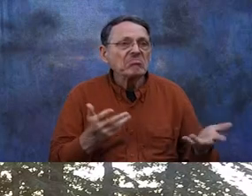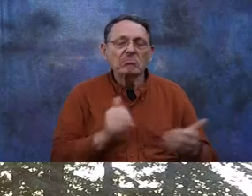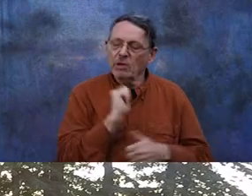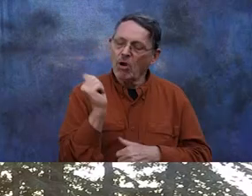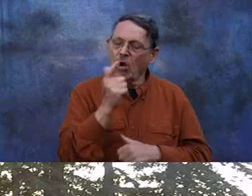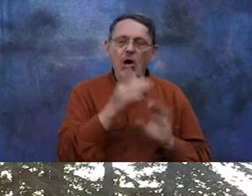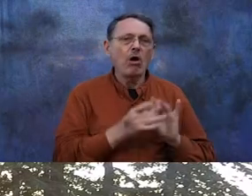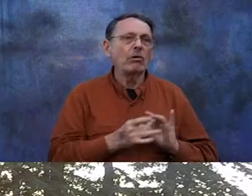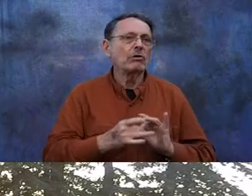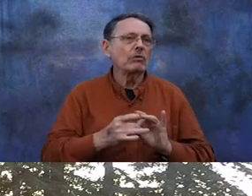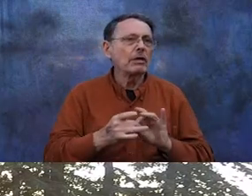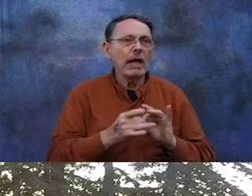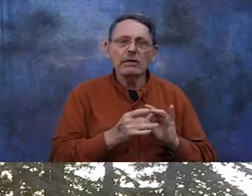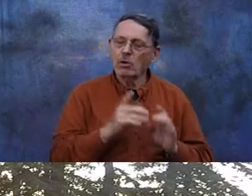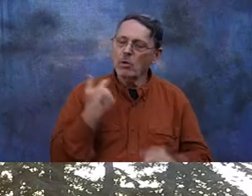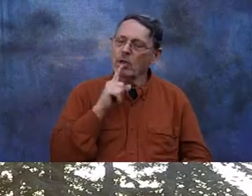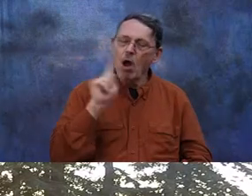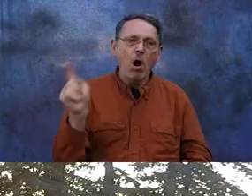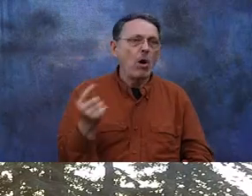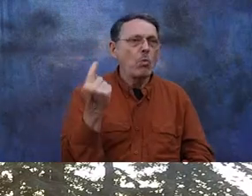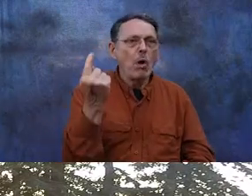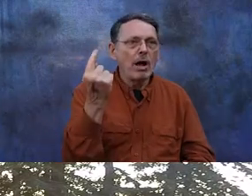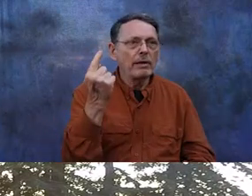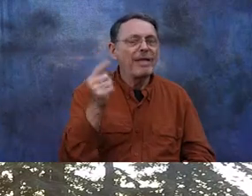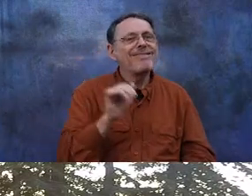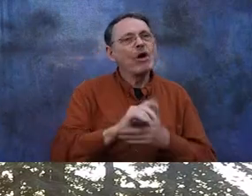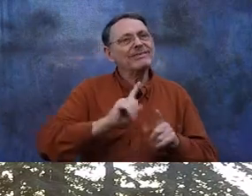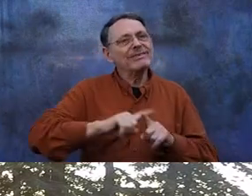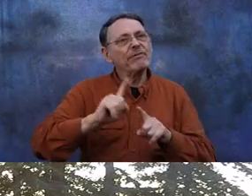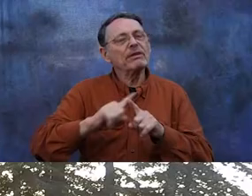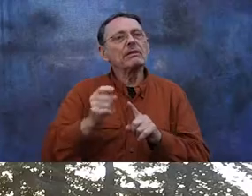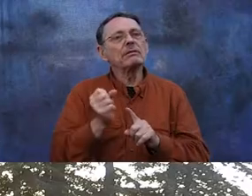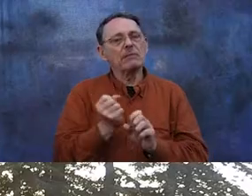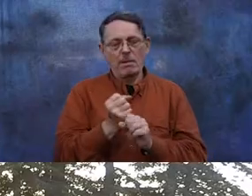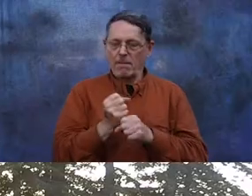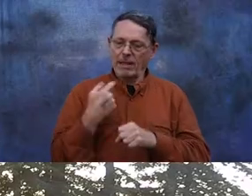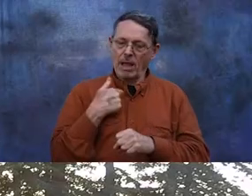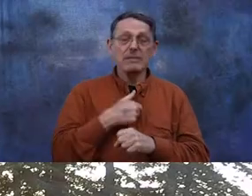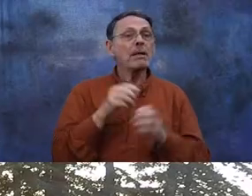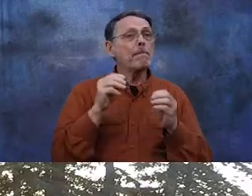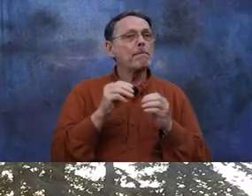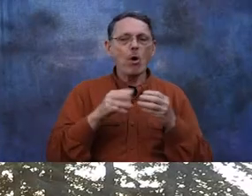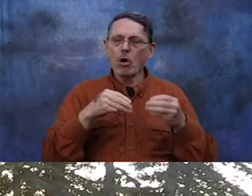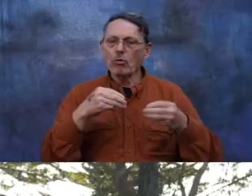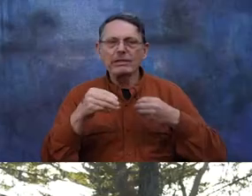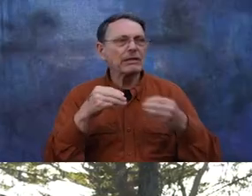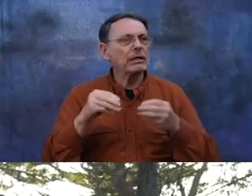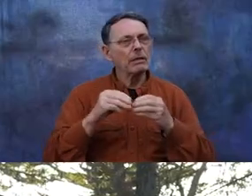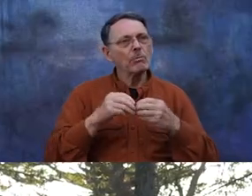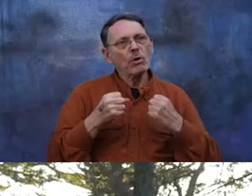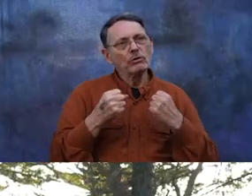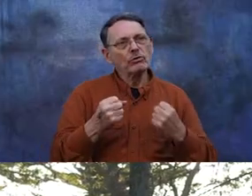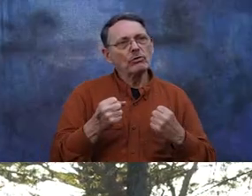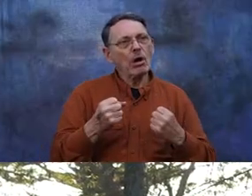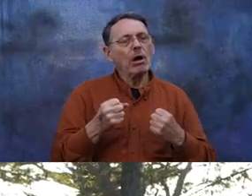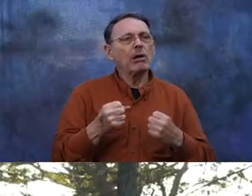connected. We are one. And those differences make us more resilient, make us stronger,